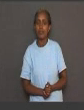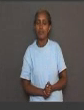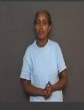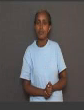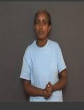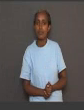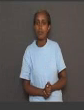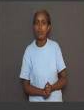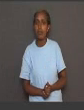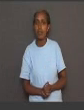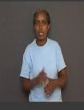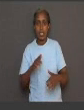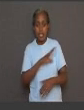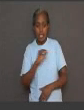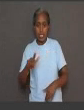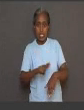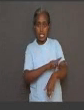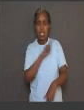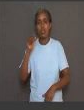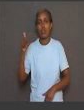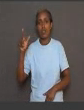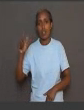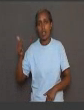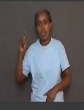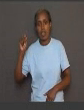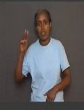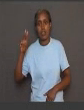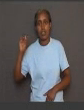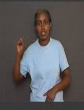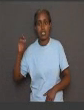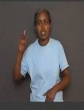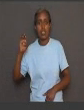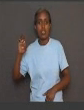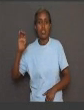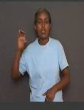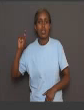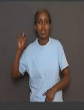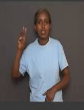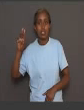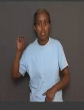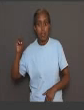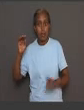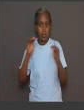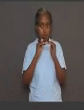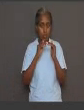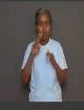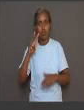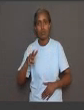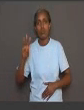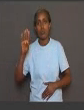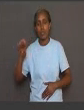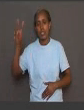And the length of the latus rectum is 2b squared